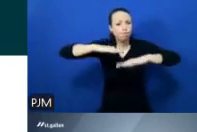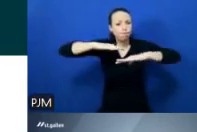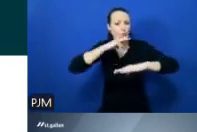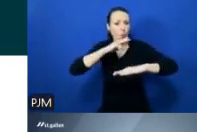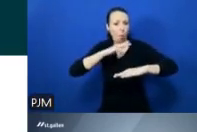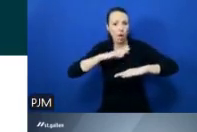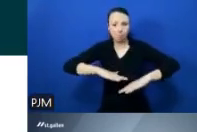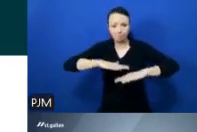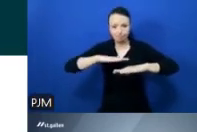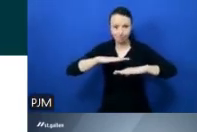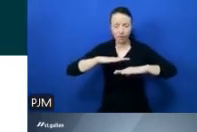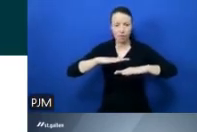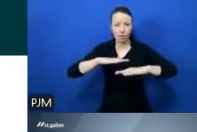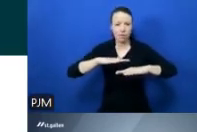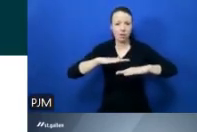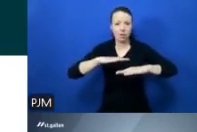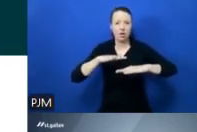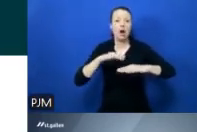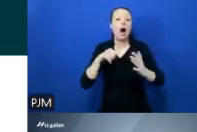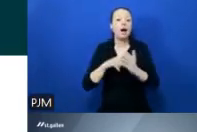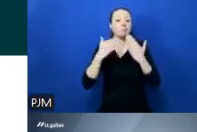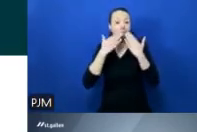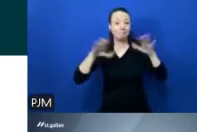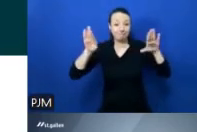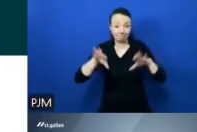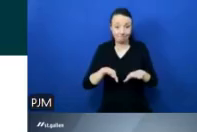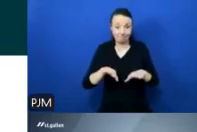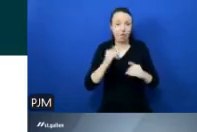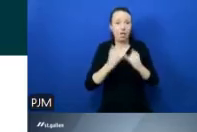water, and their task is to